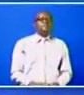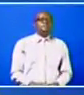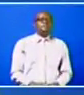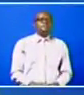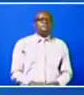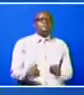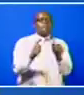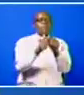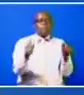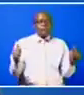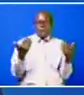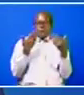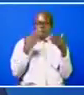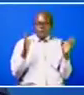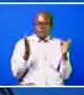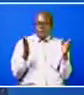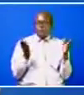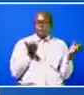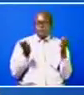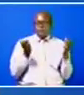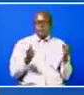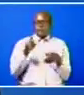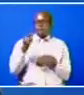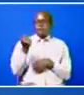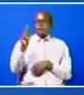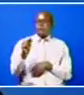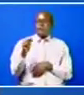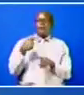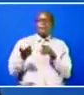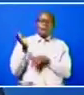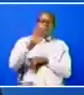Well, it's a wrap from us here on KTN Prime Business, but we'll be back at the same time.